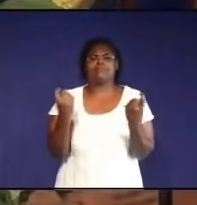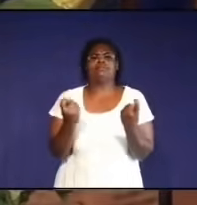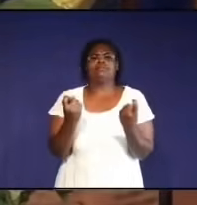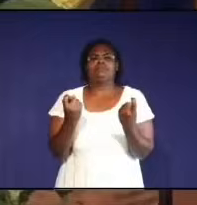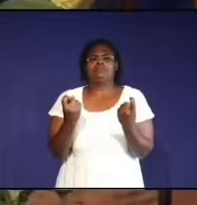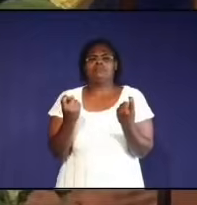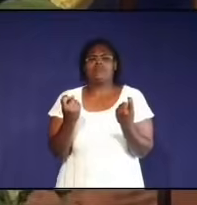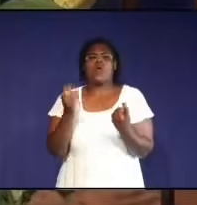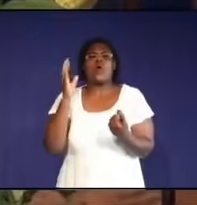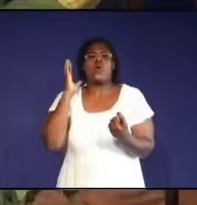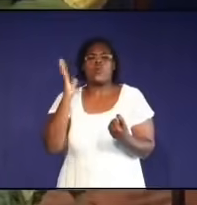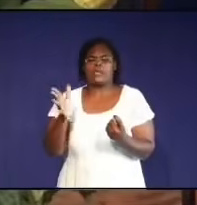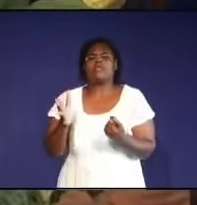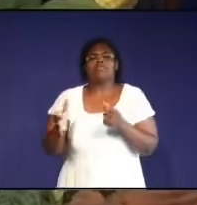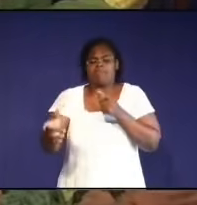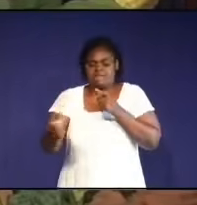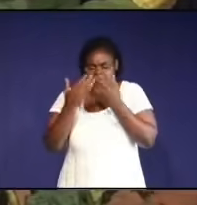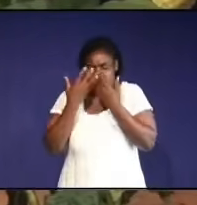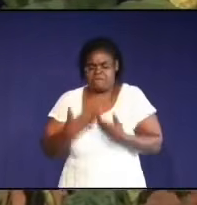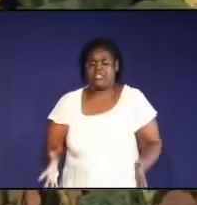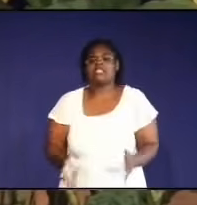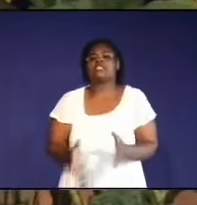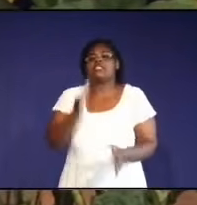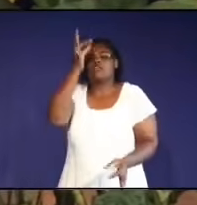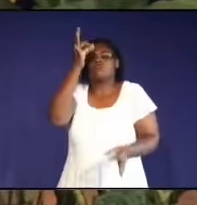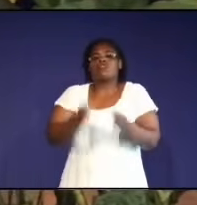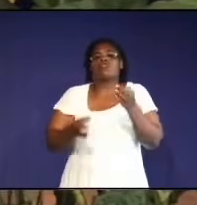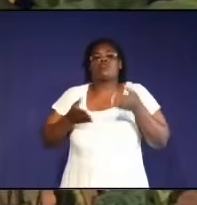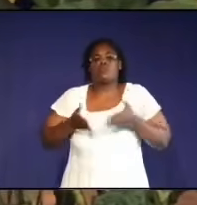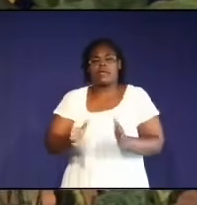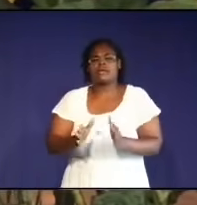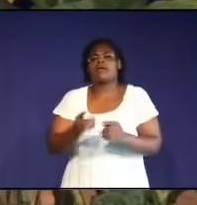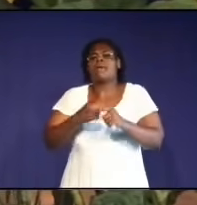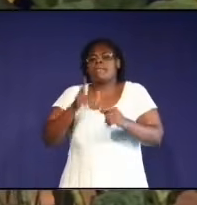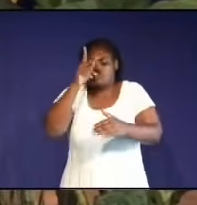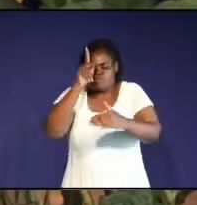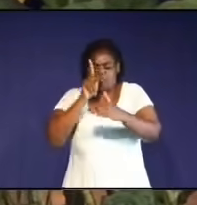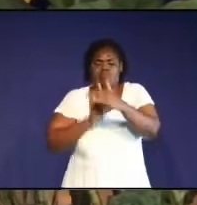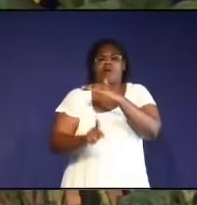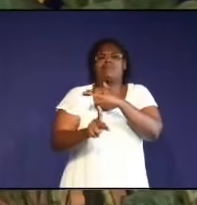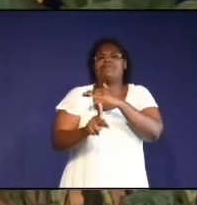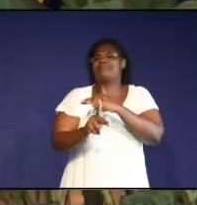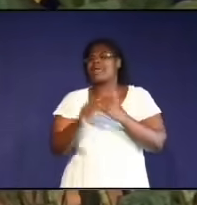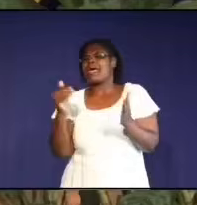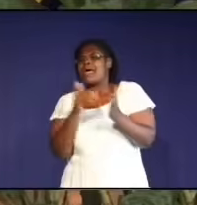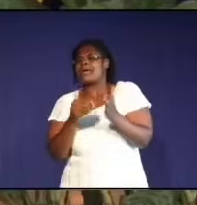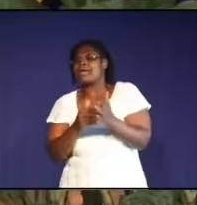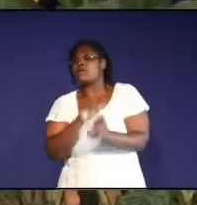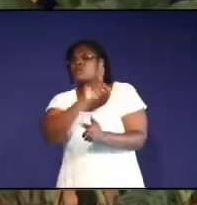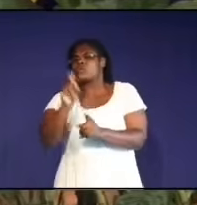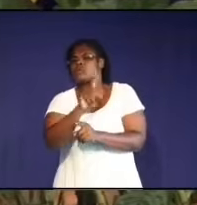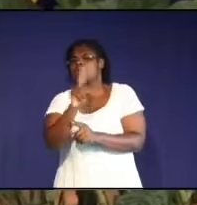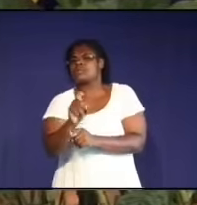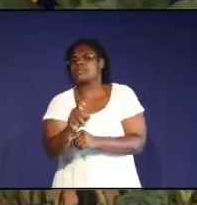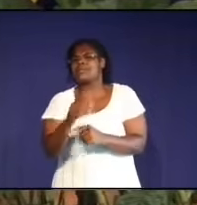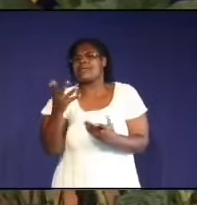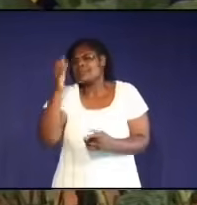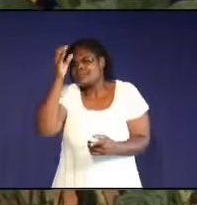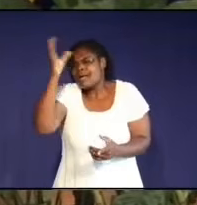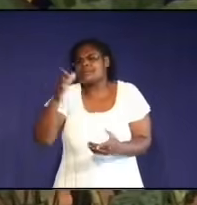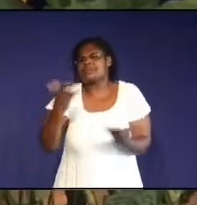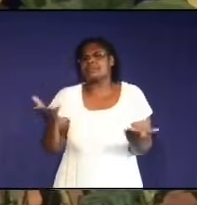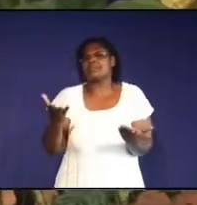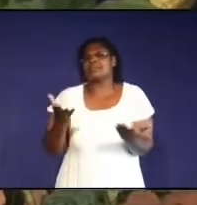ungodliness shall be dealt with in a just manner. But the prophet raised the question in the context